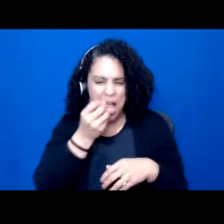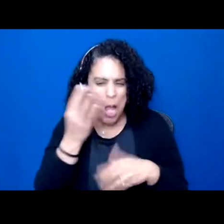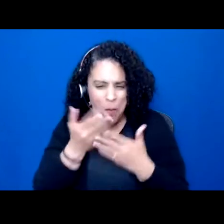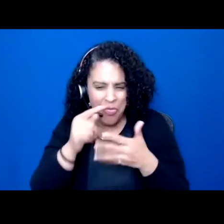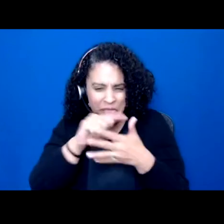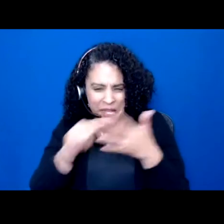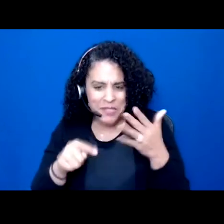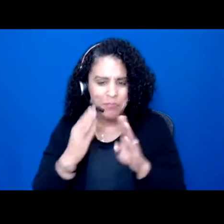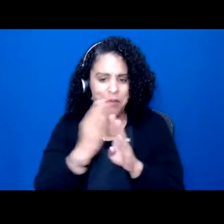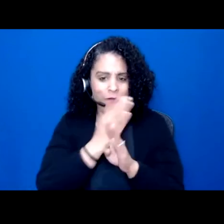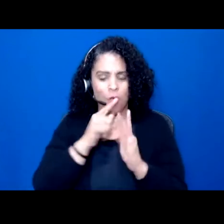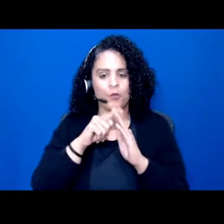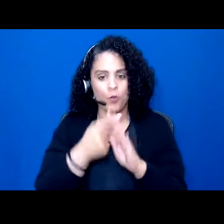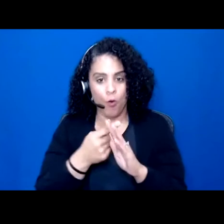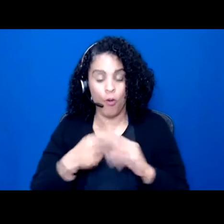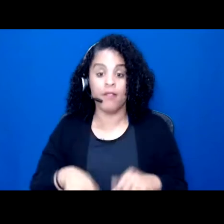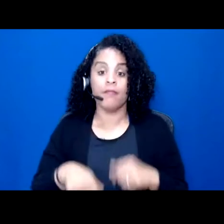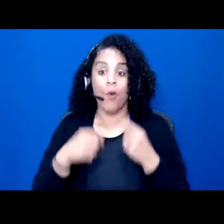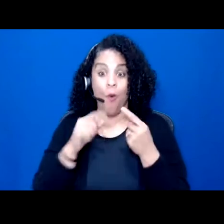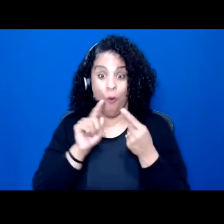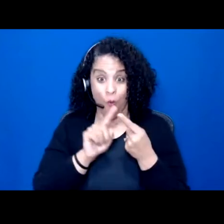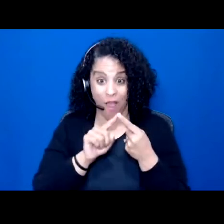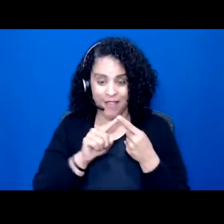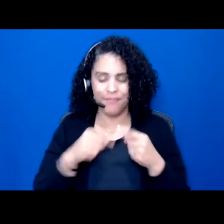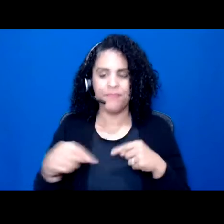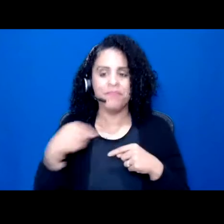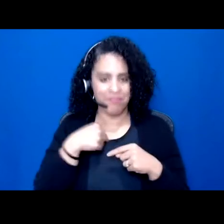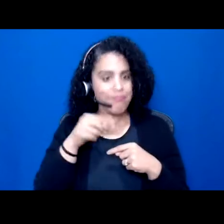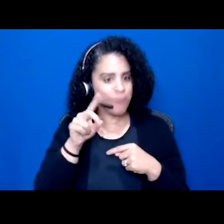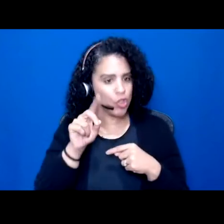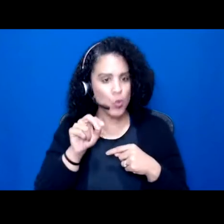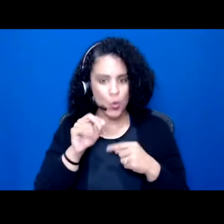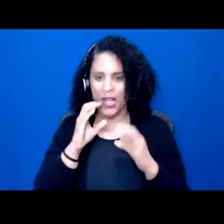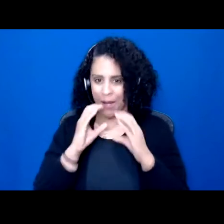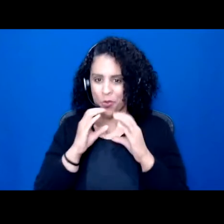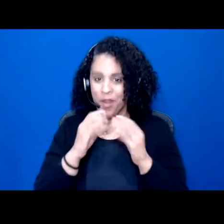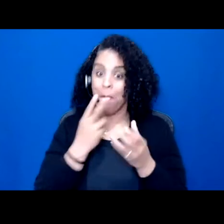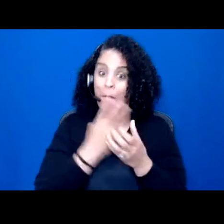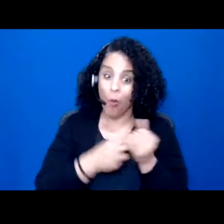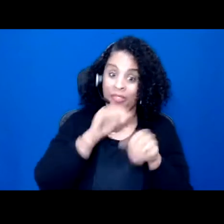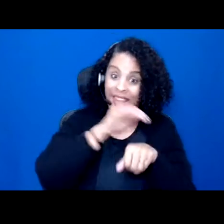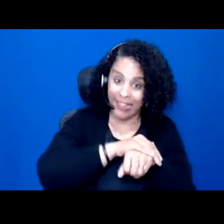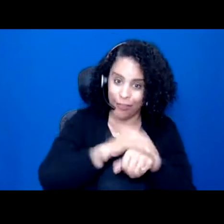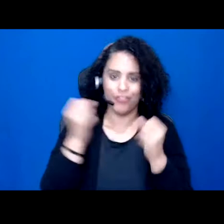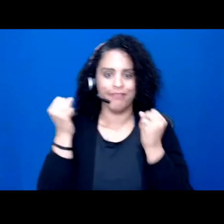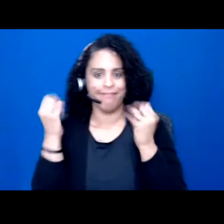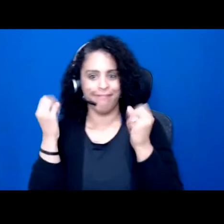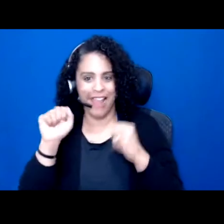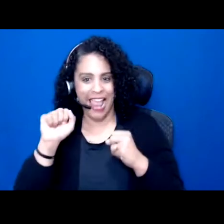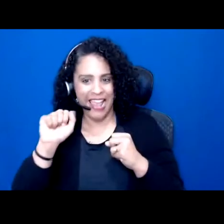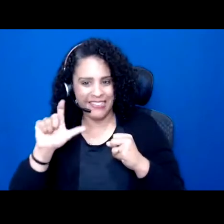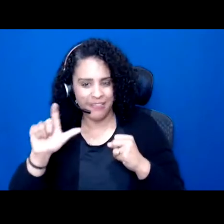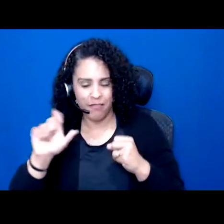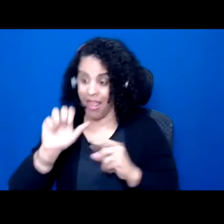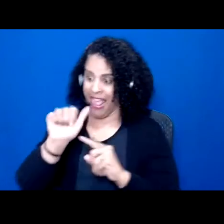I get started. One, I do communicate in both English and ASL. I'm choosing tonight